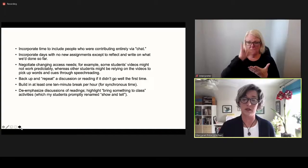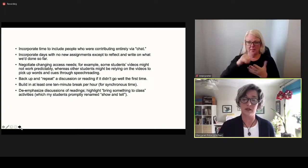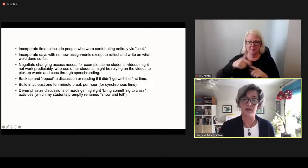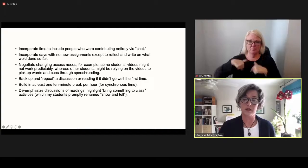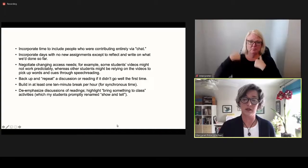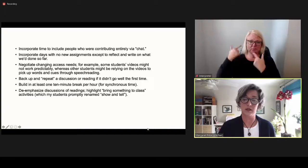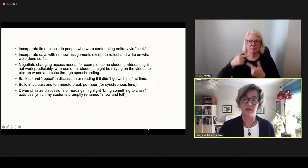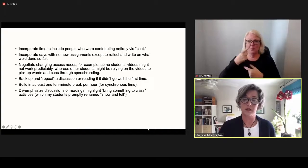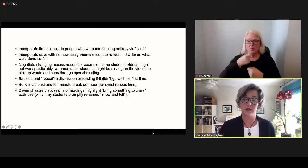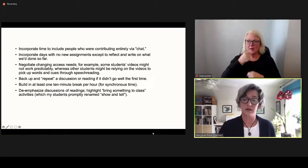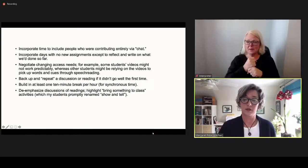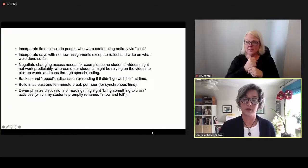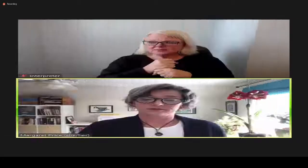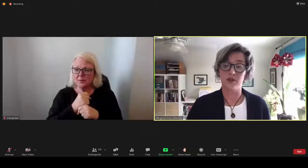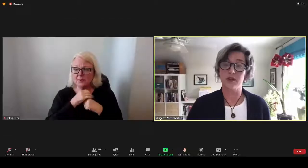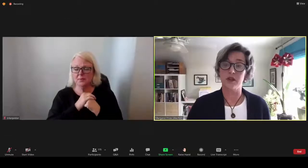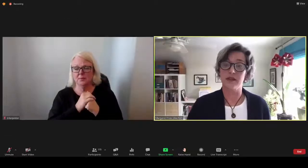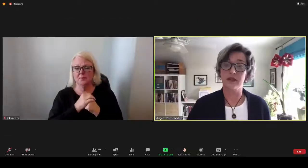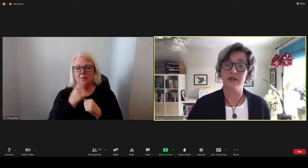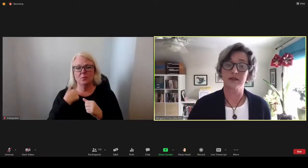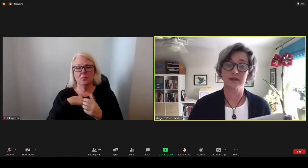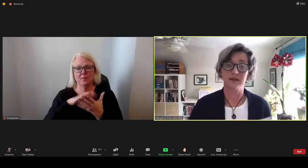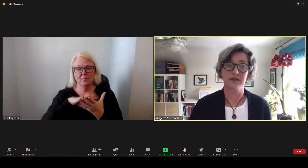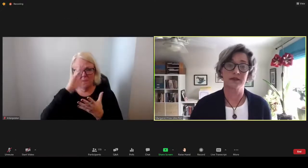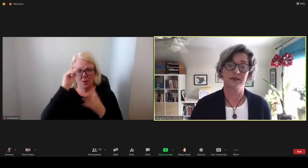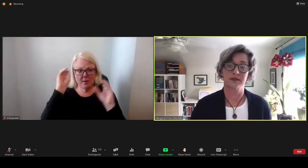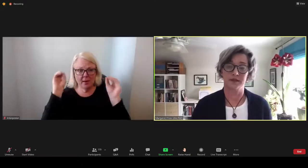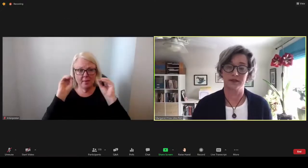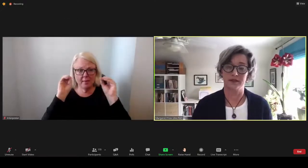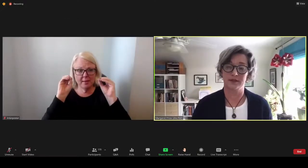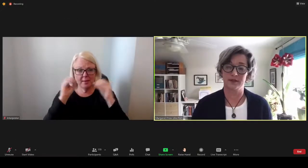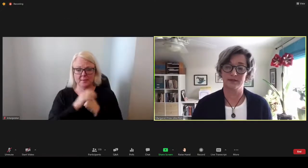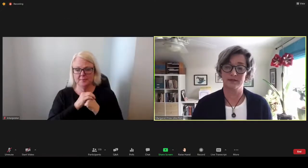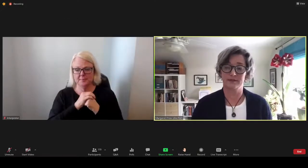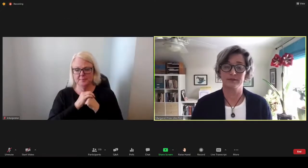year, we have learned nothing.